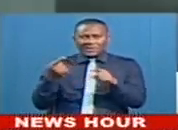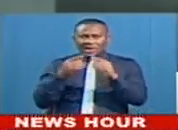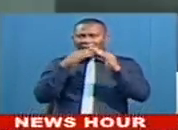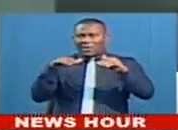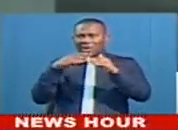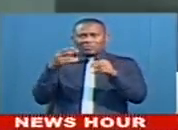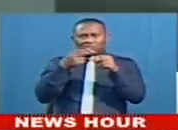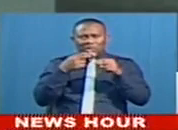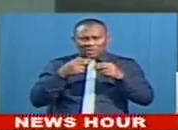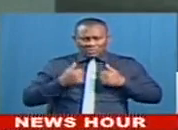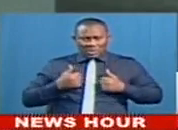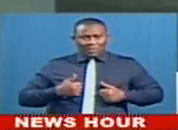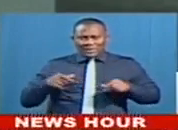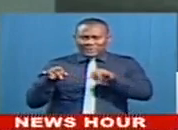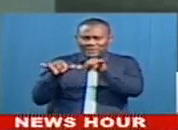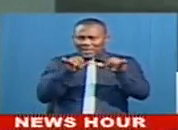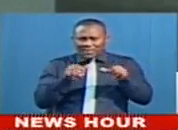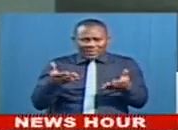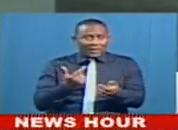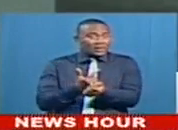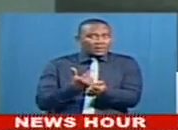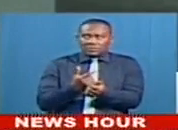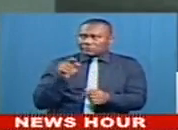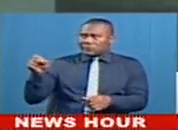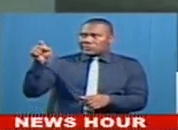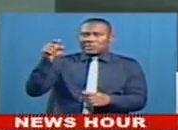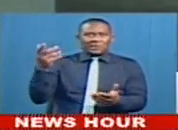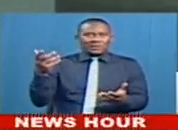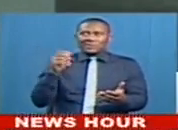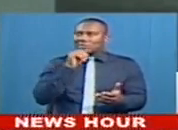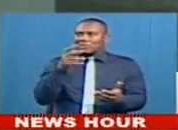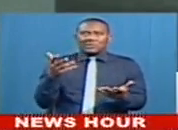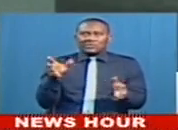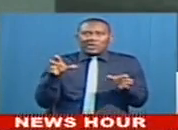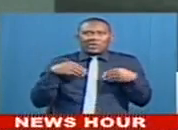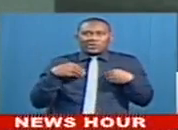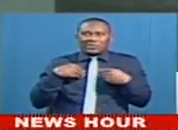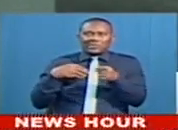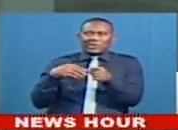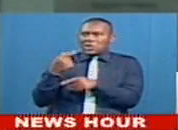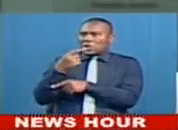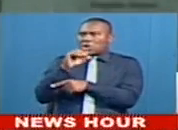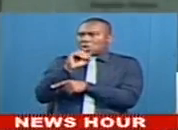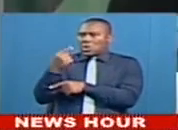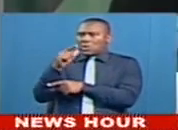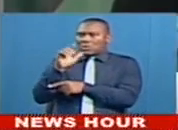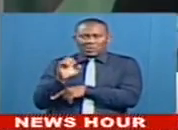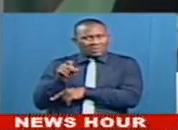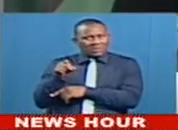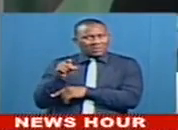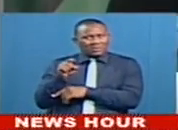Property Address System similar to Ghana. And none has opted for a free Google or other existing free